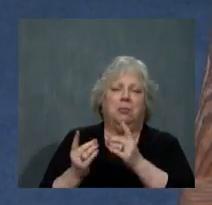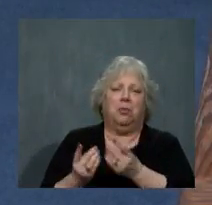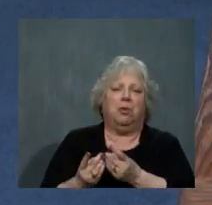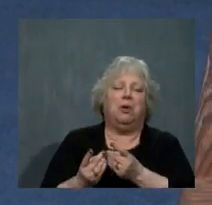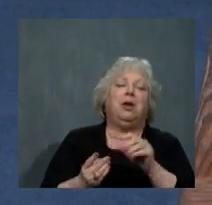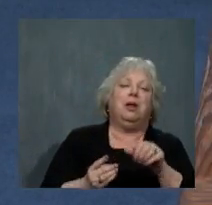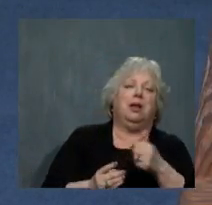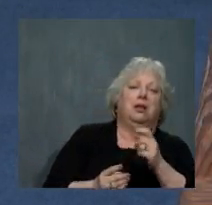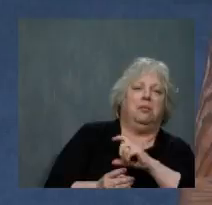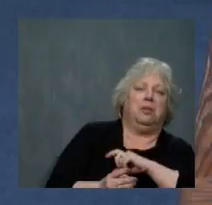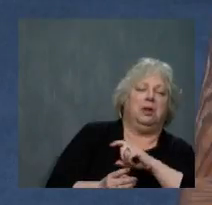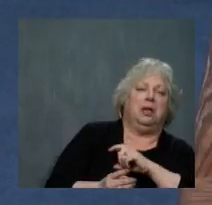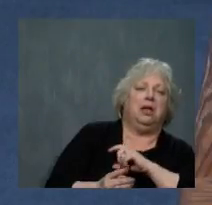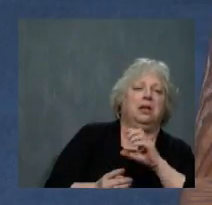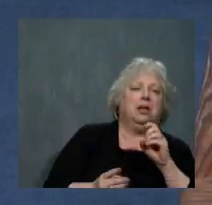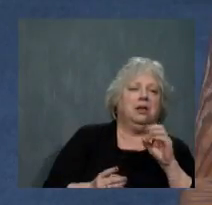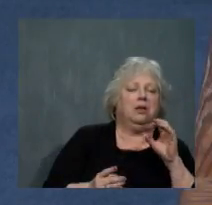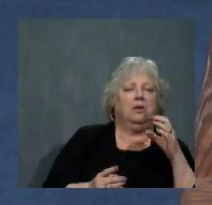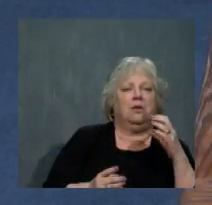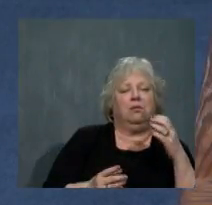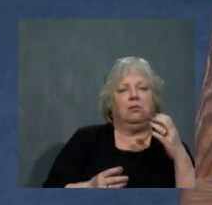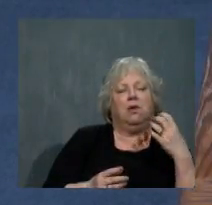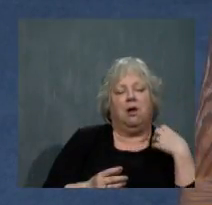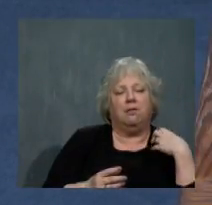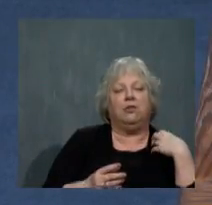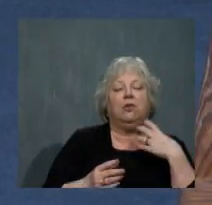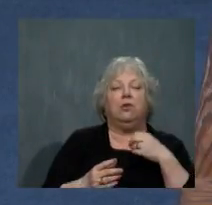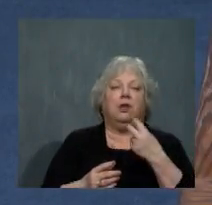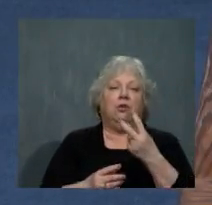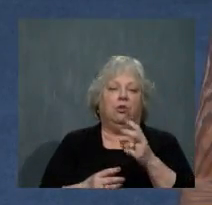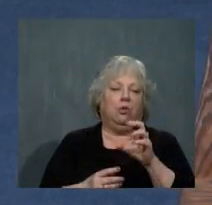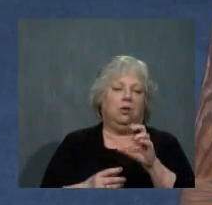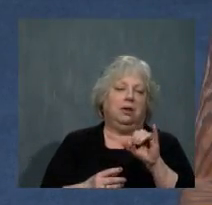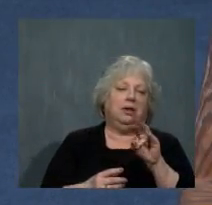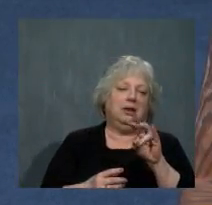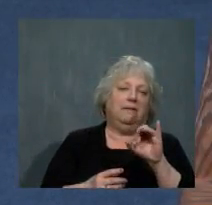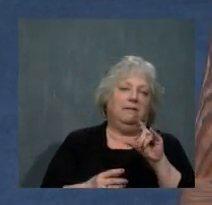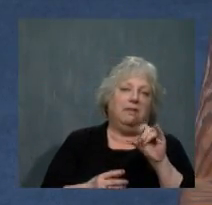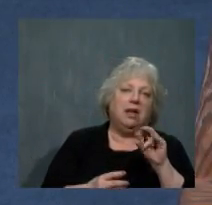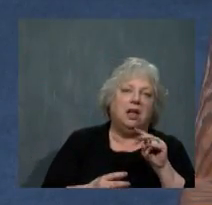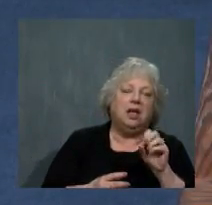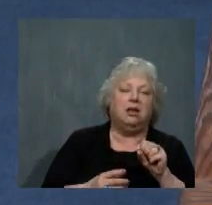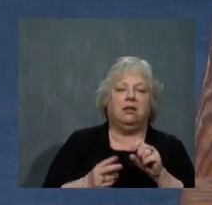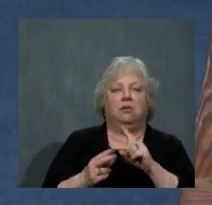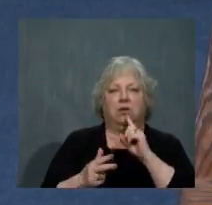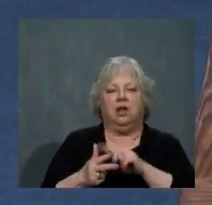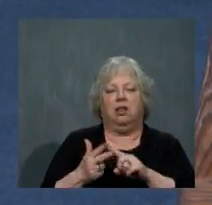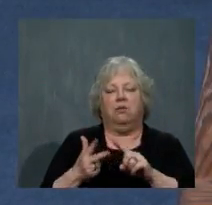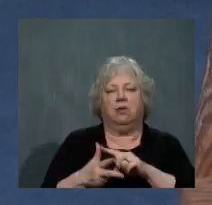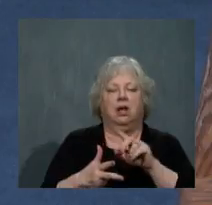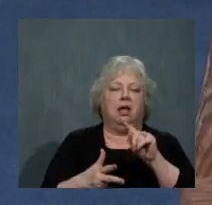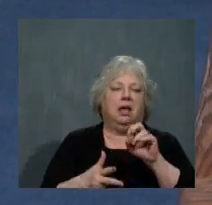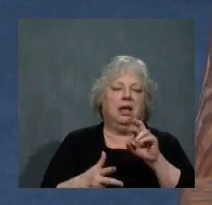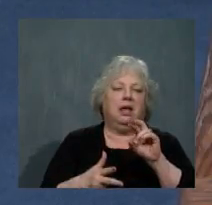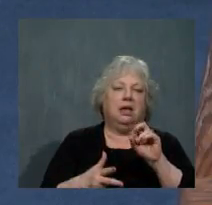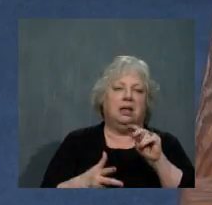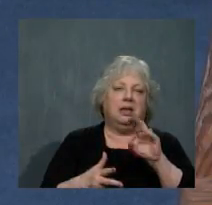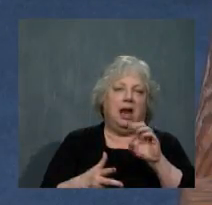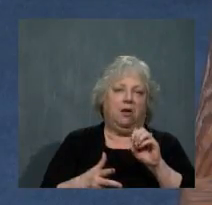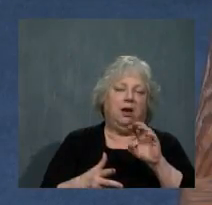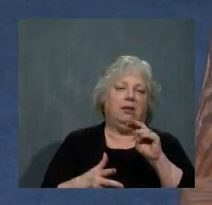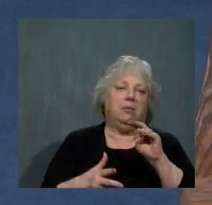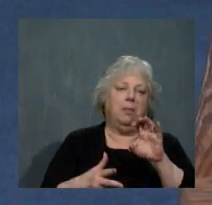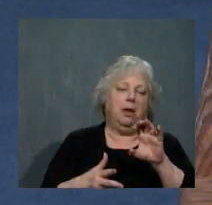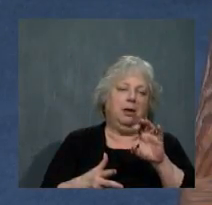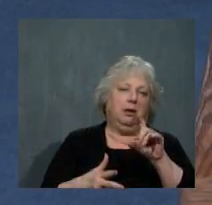other police officers, some civilians. I had 2 civilians working with me, actually 3. I had Terrence McClay and Officer Lee here at the